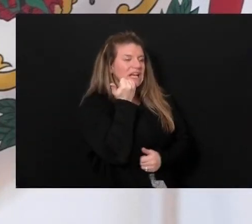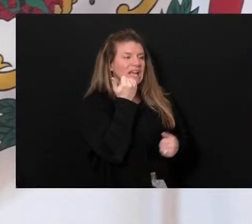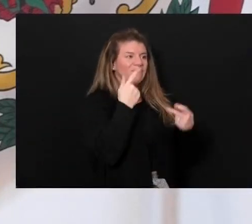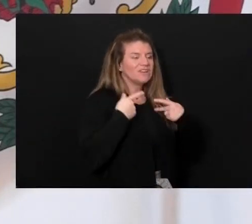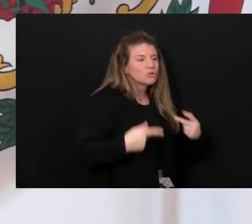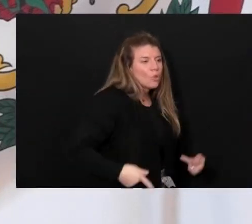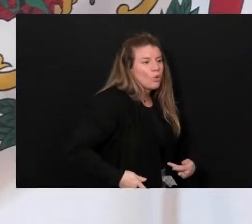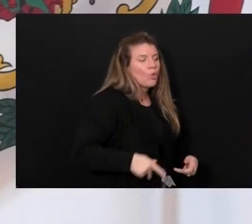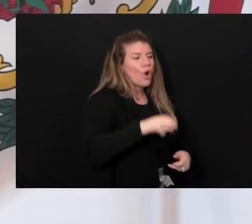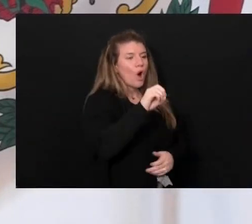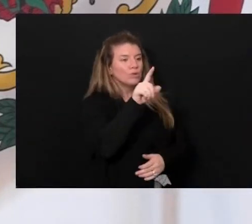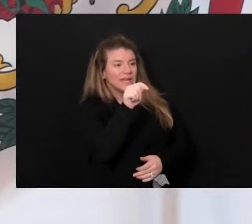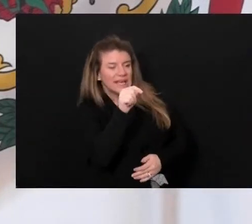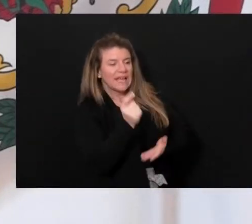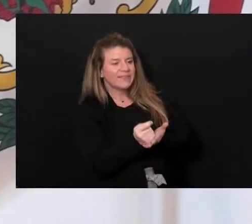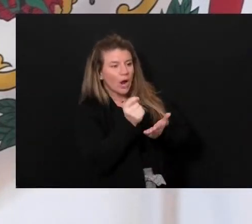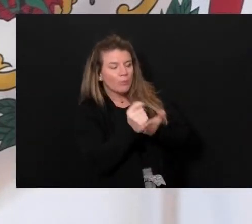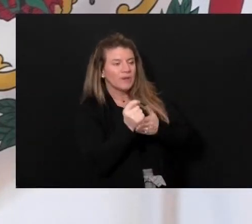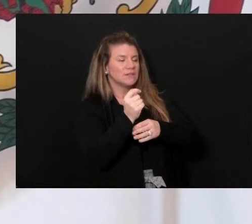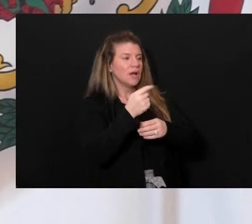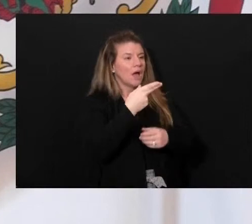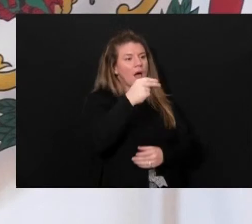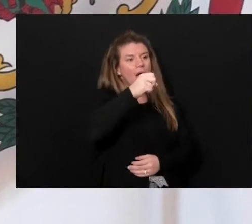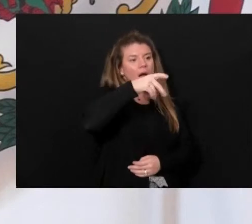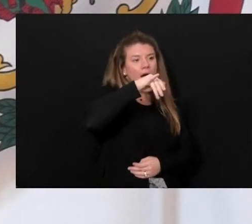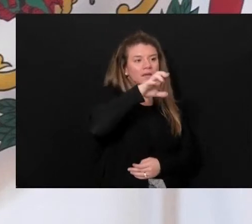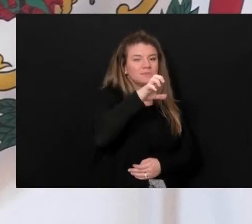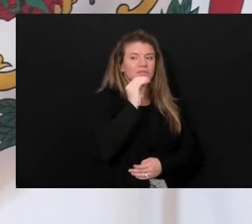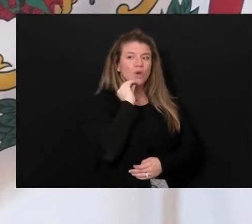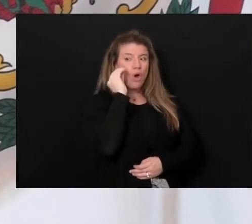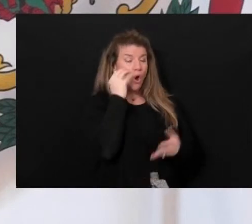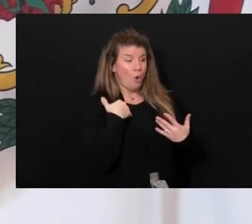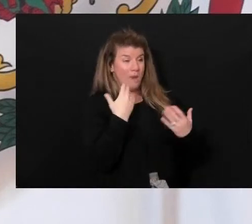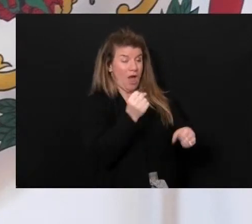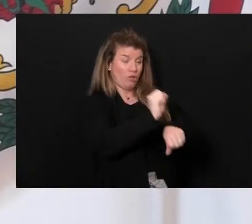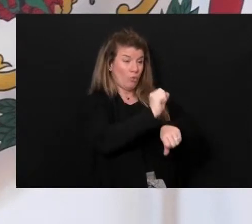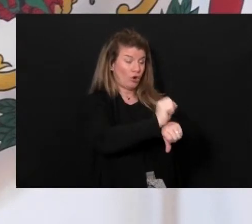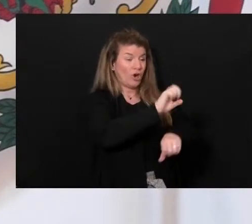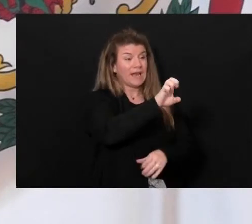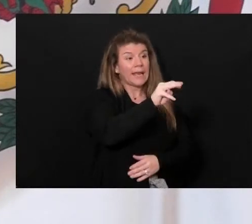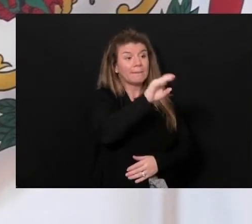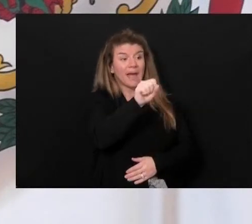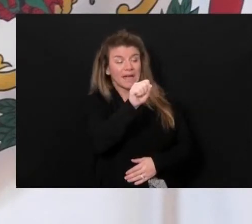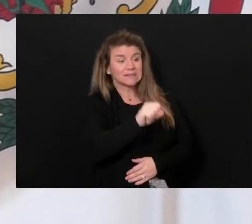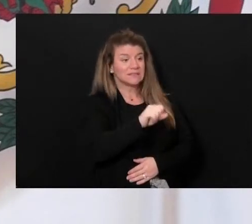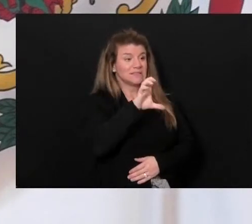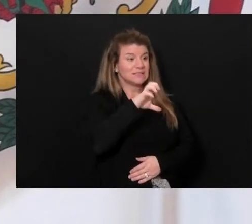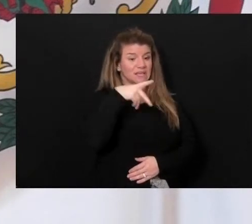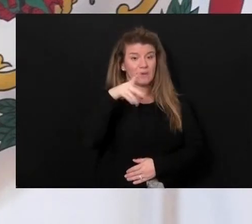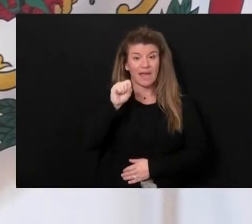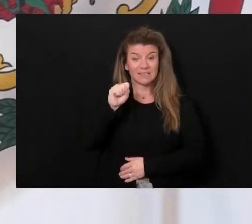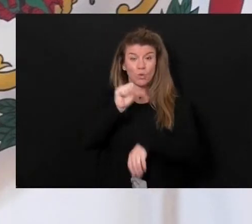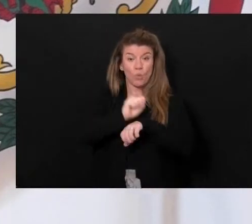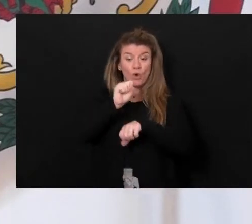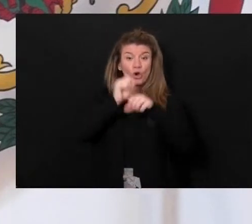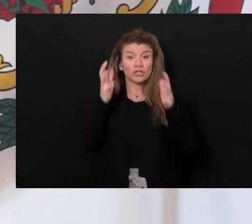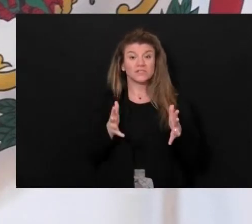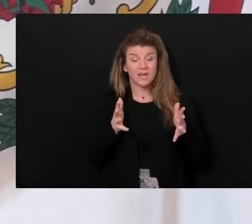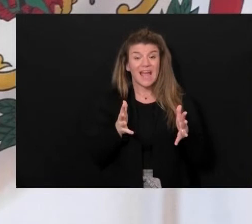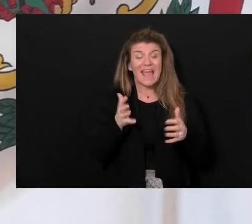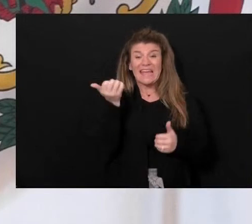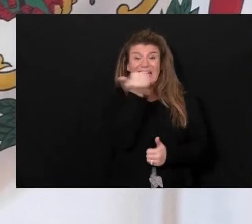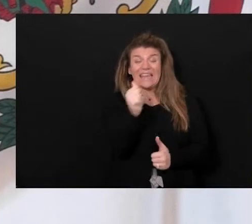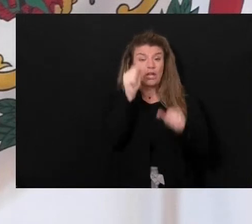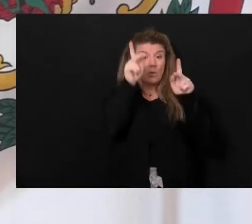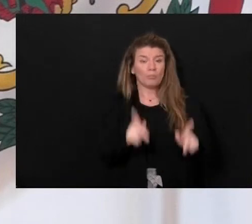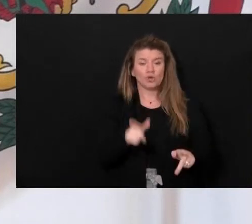and occupational therapist or hospice and home health workers, EMS, CPS workers, you know,